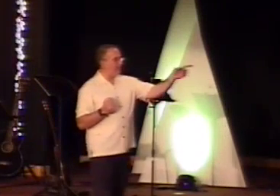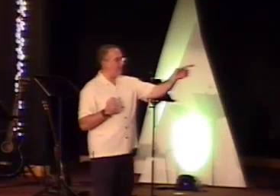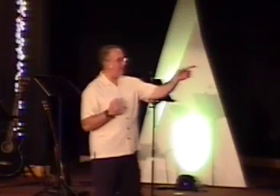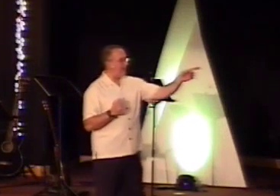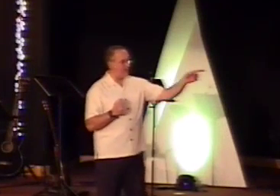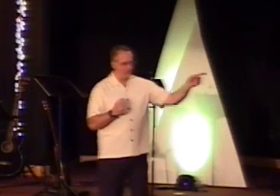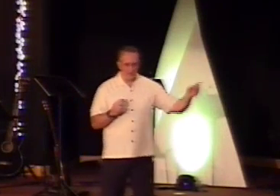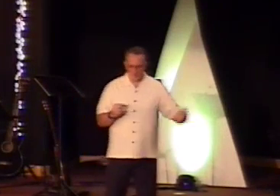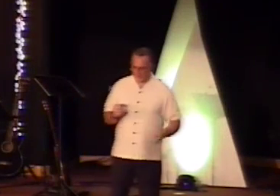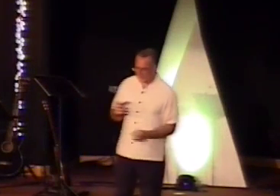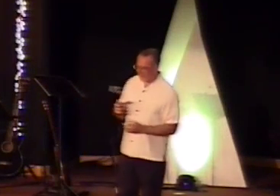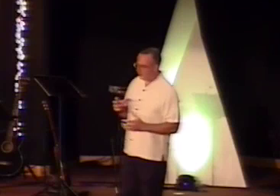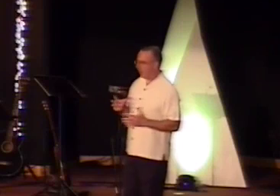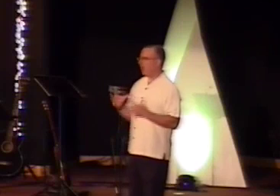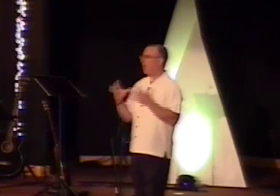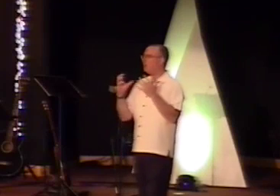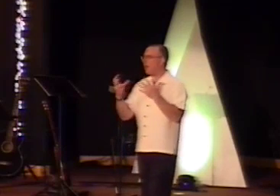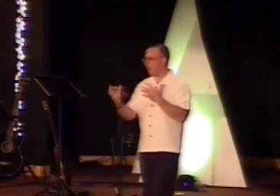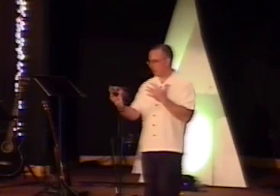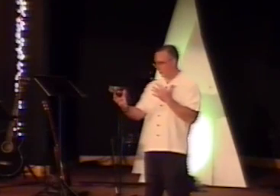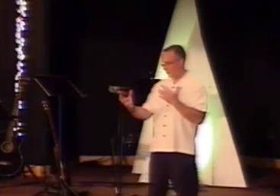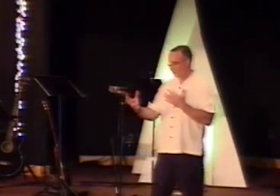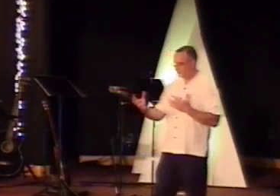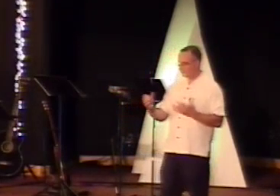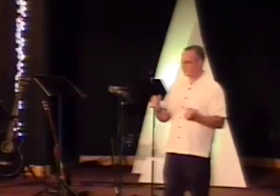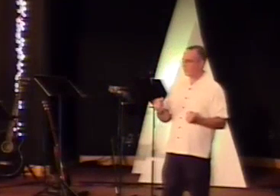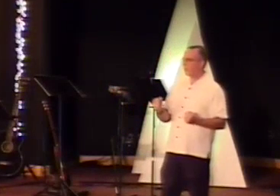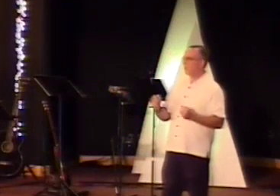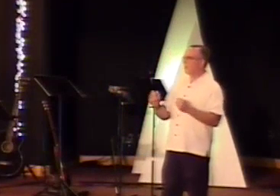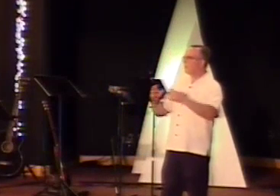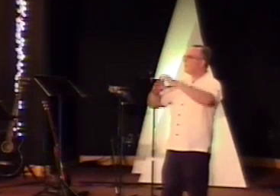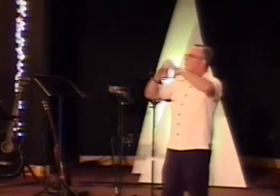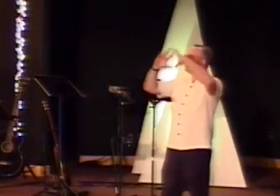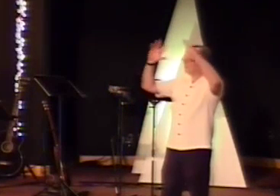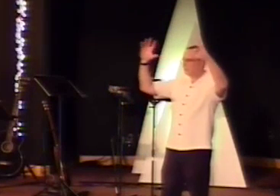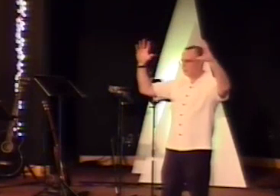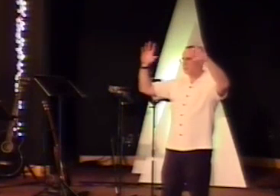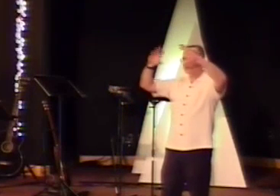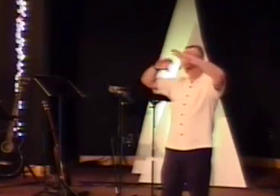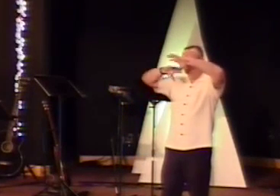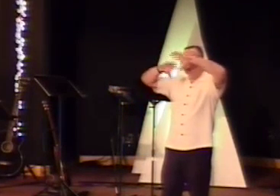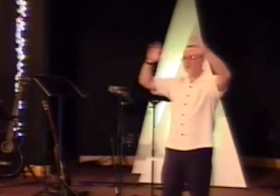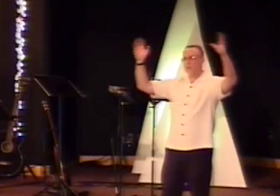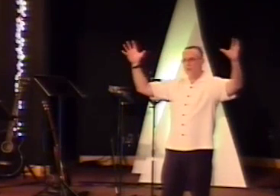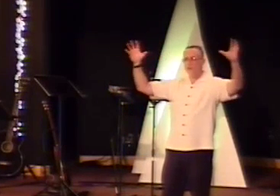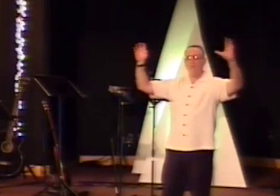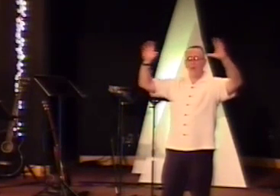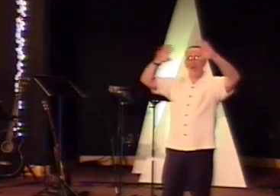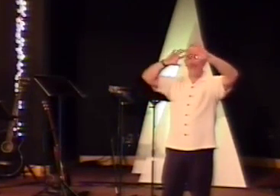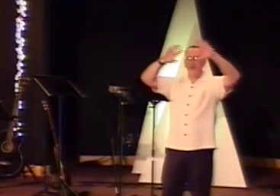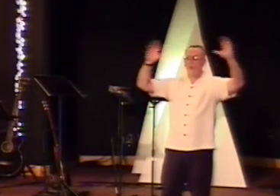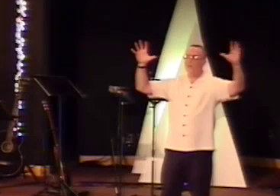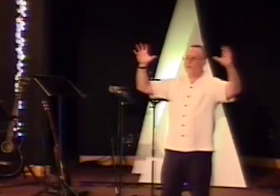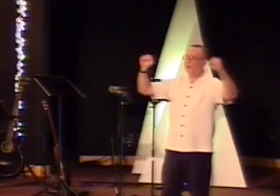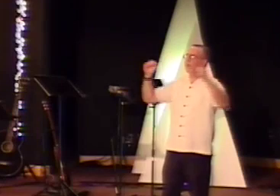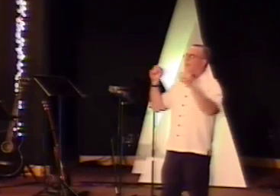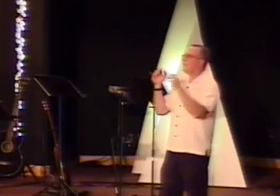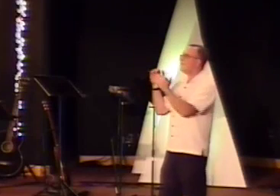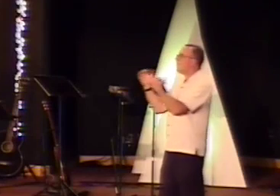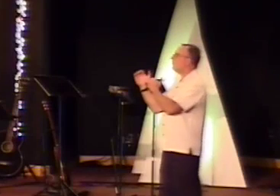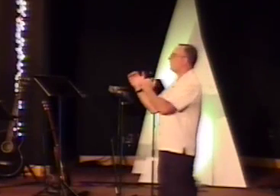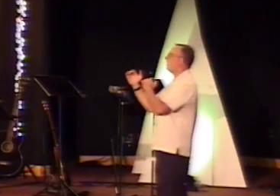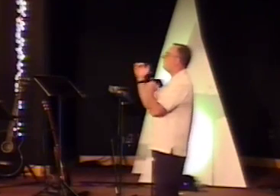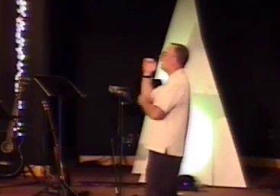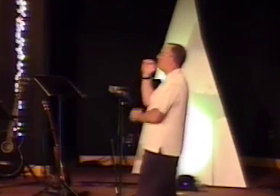equipping saints to make disciples. Here's my view. The mission is given to us by the Lord himself.